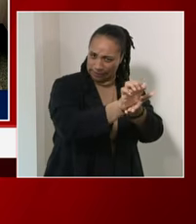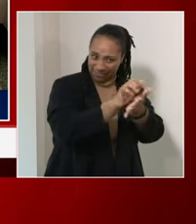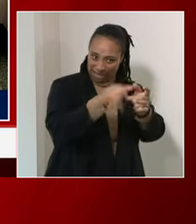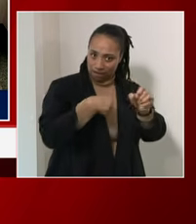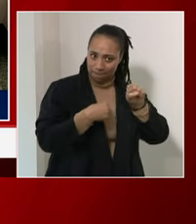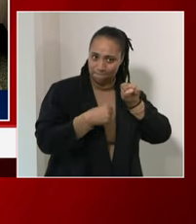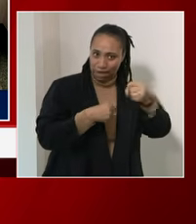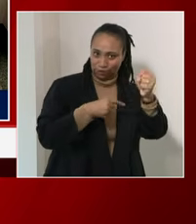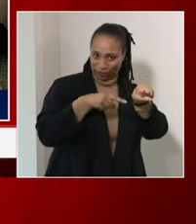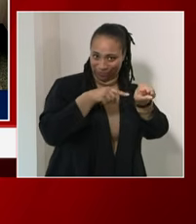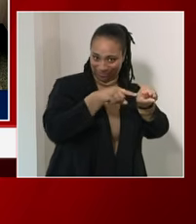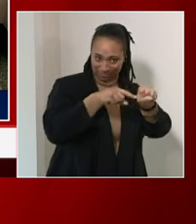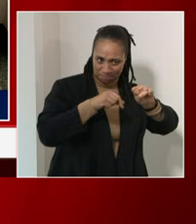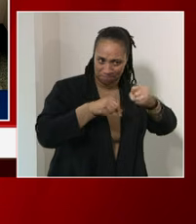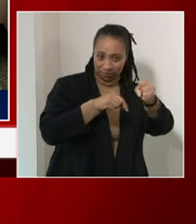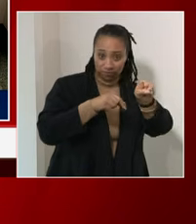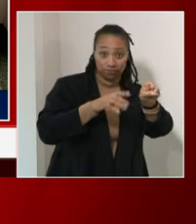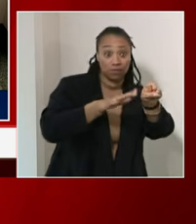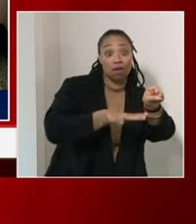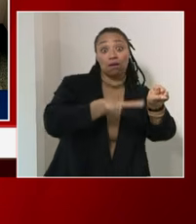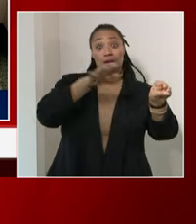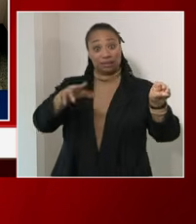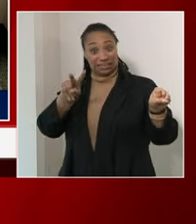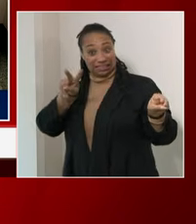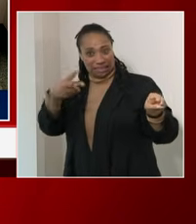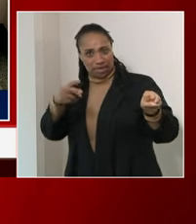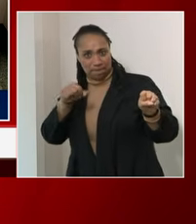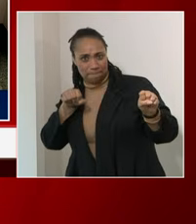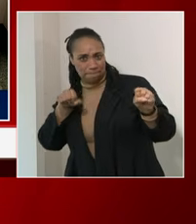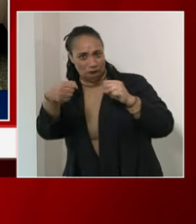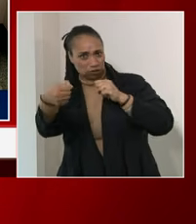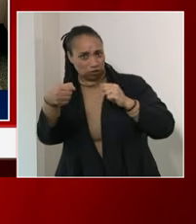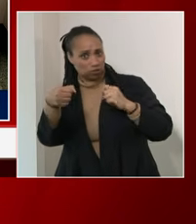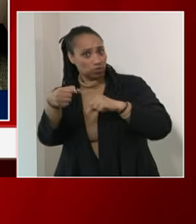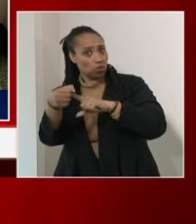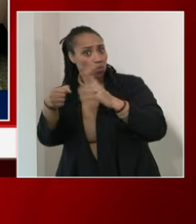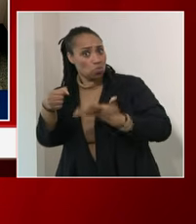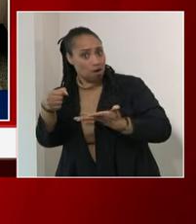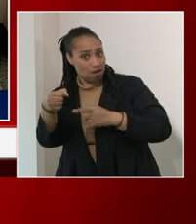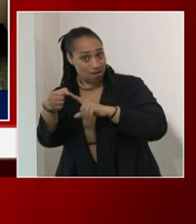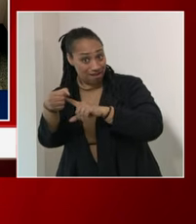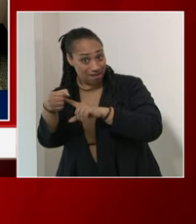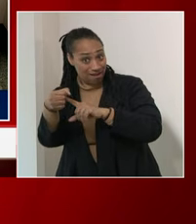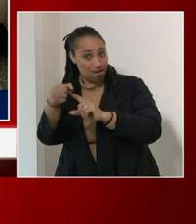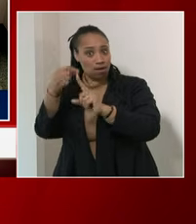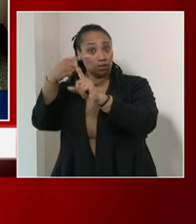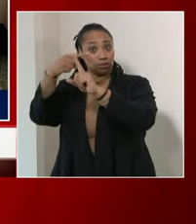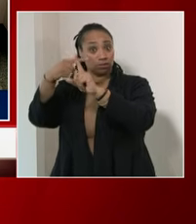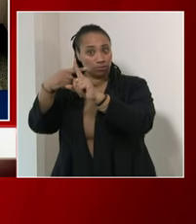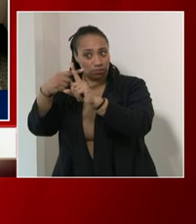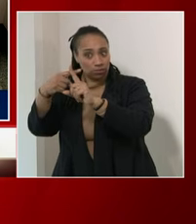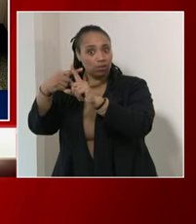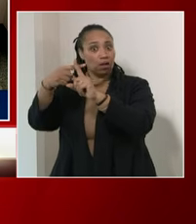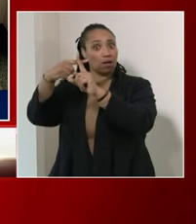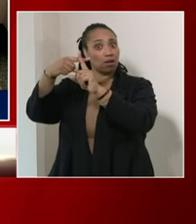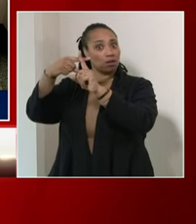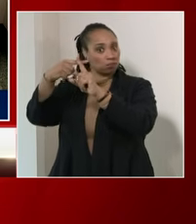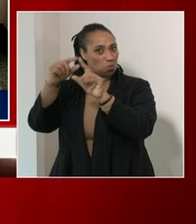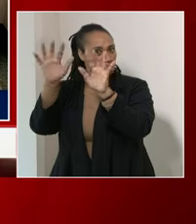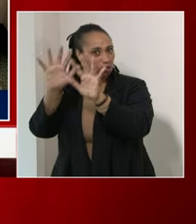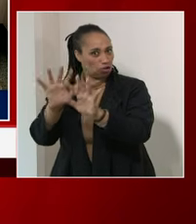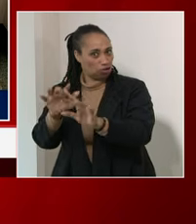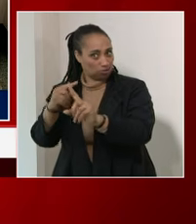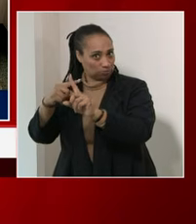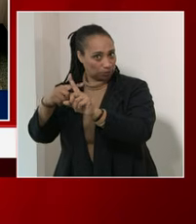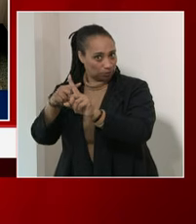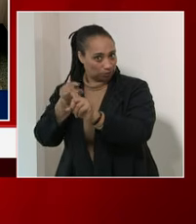weather. So it has been hand-to-hand combat for our HVAC systems and our boiler systems. When you have extreme temperatures